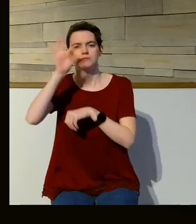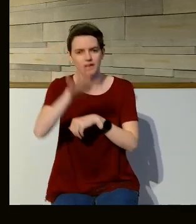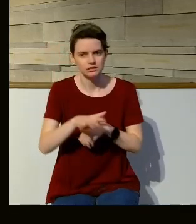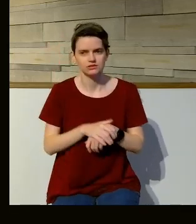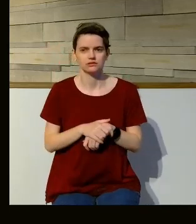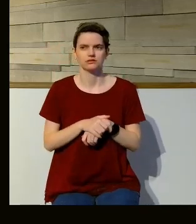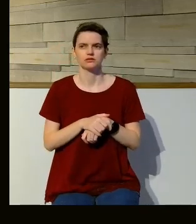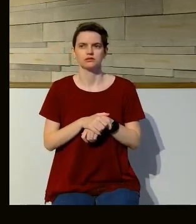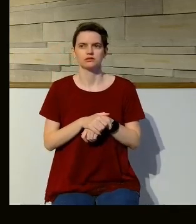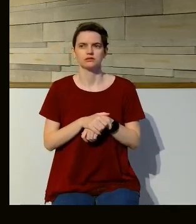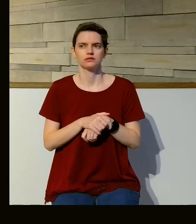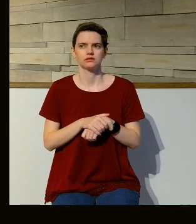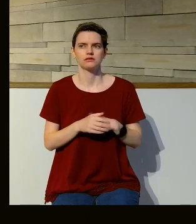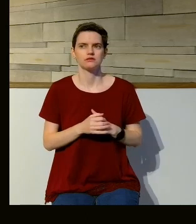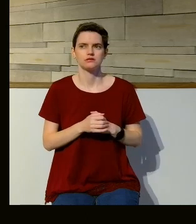pastor.